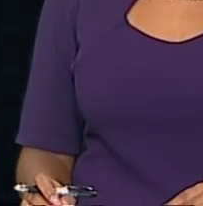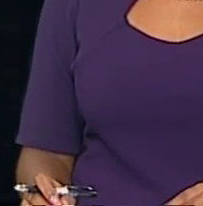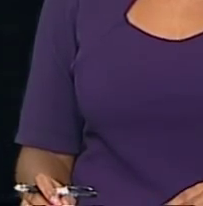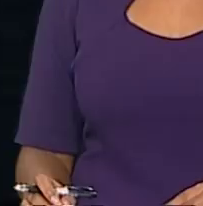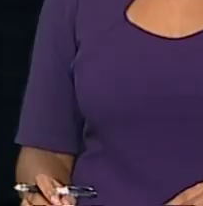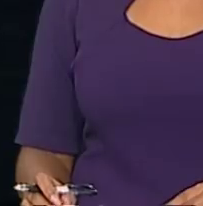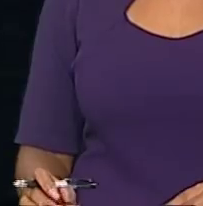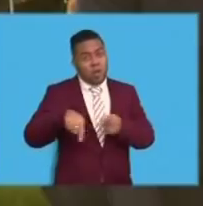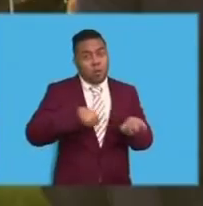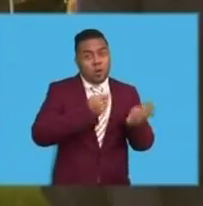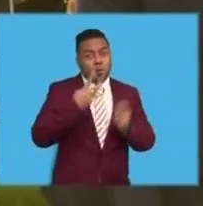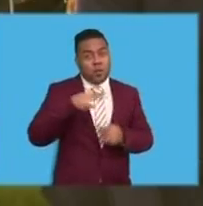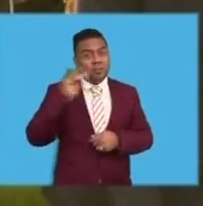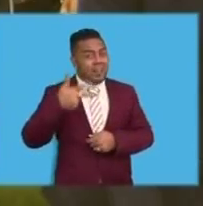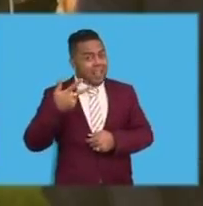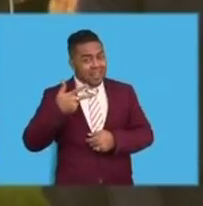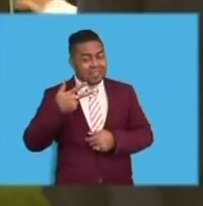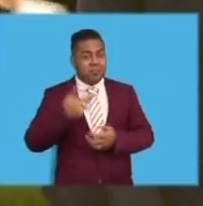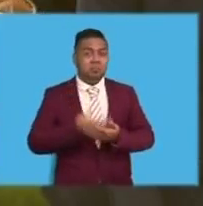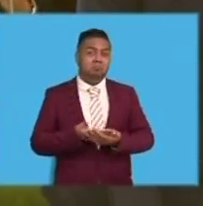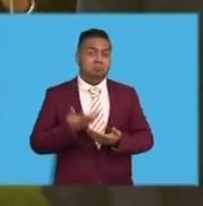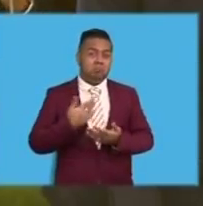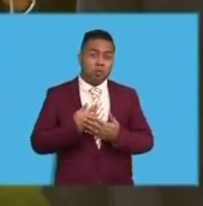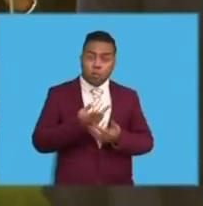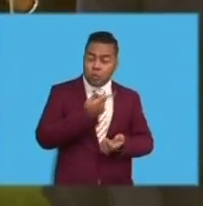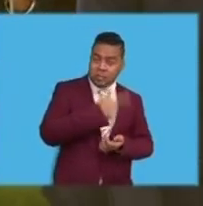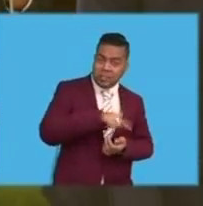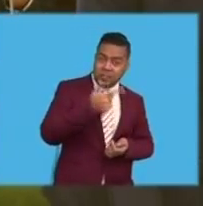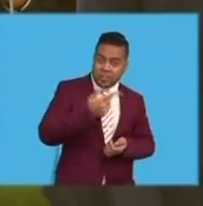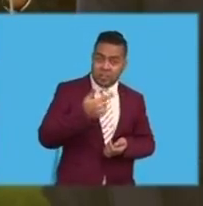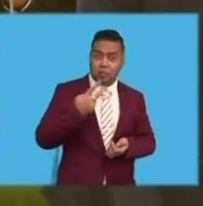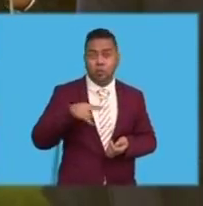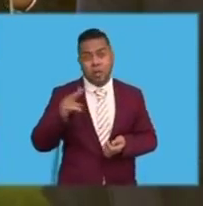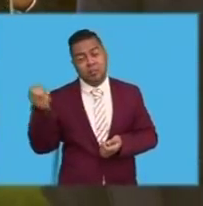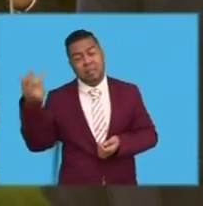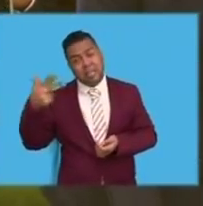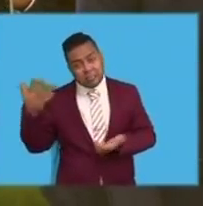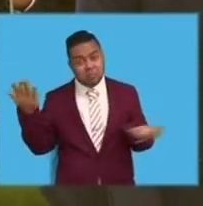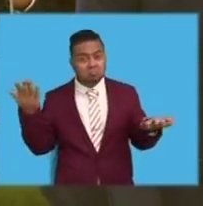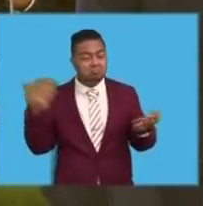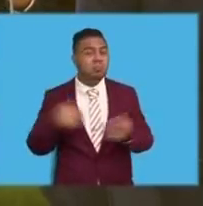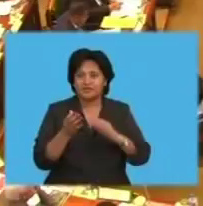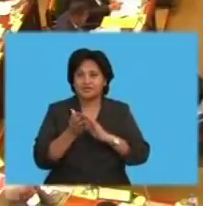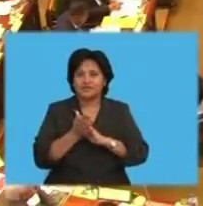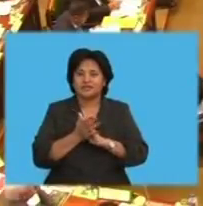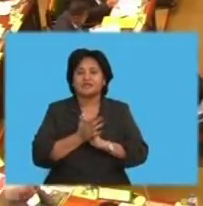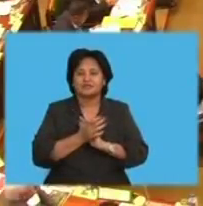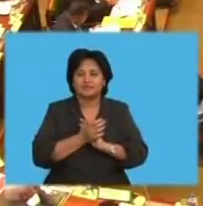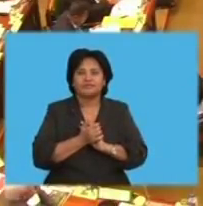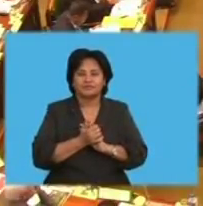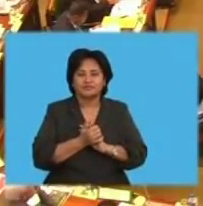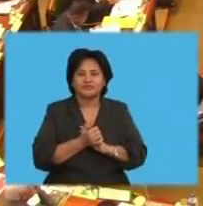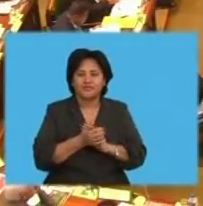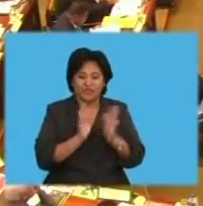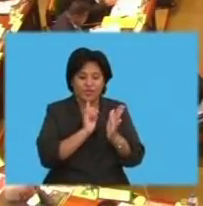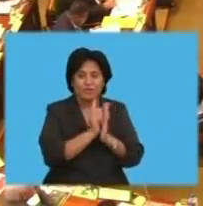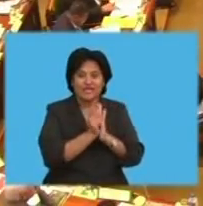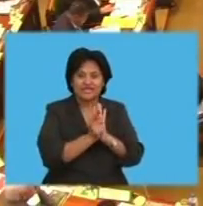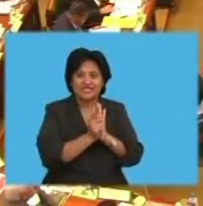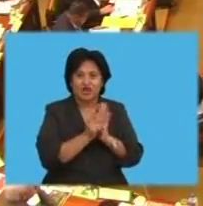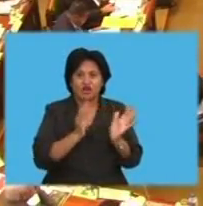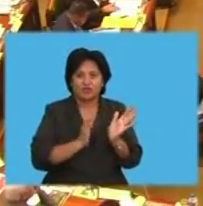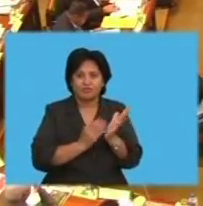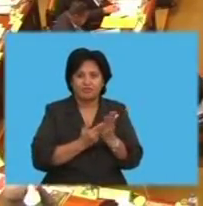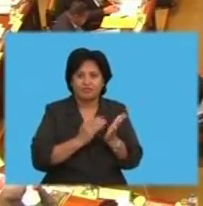to the House. Prasad says there was only a census in 2007 and not in 2000. He says that information on